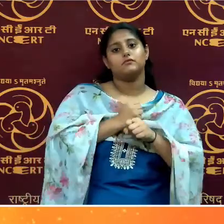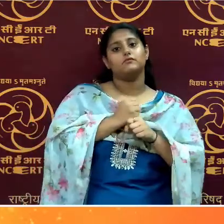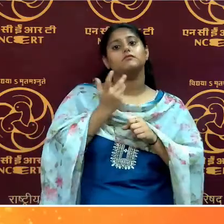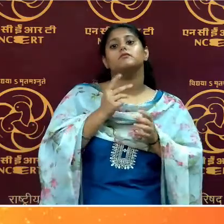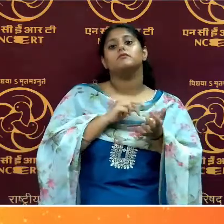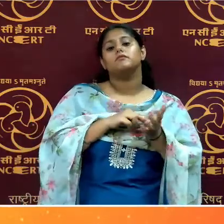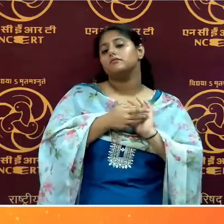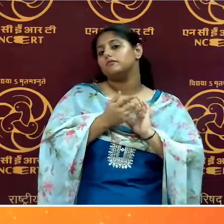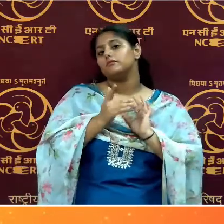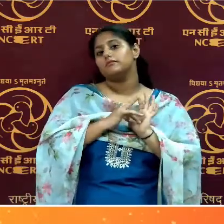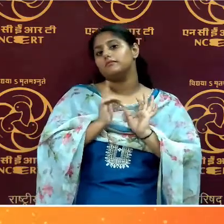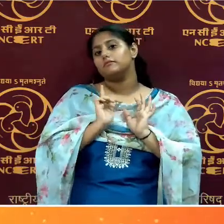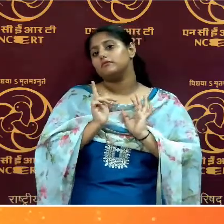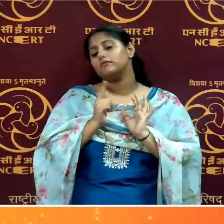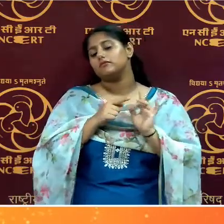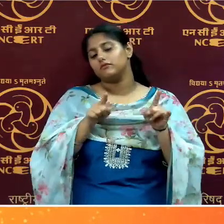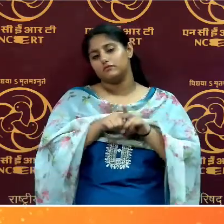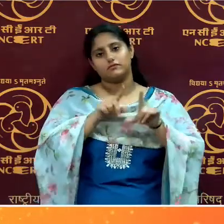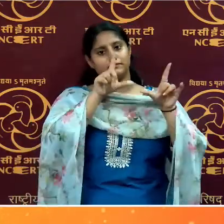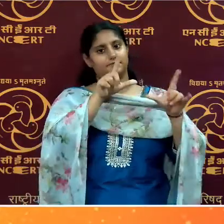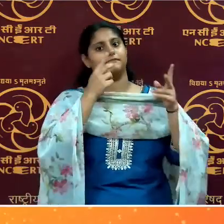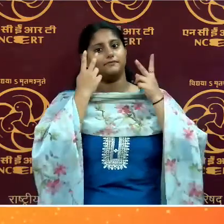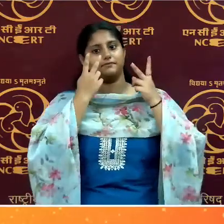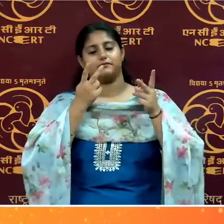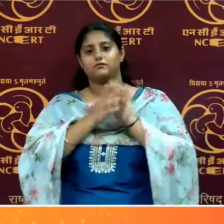picture, right? So this is the,